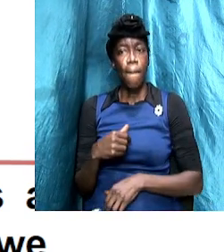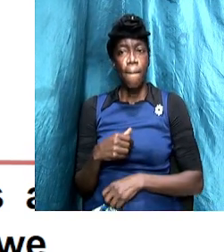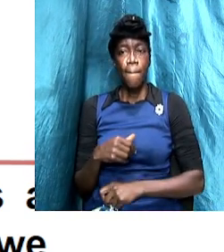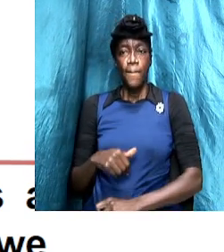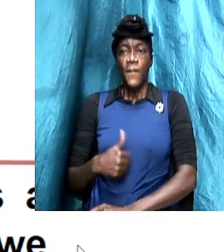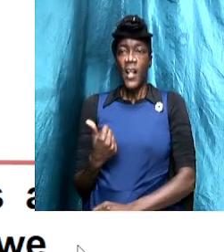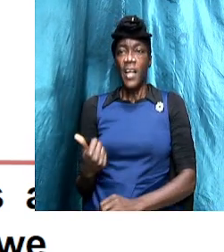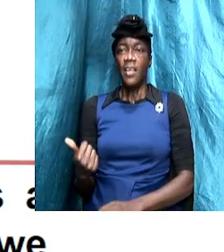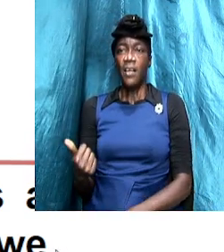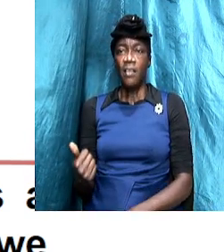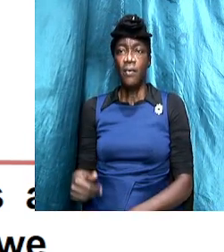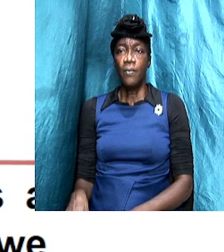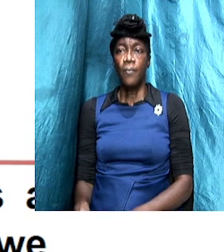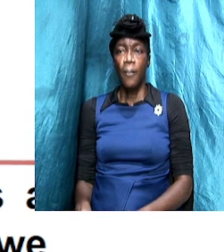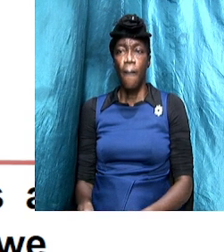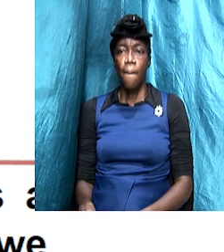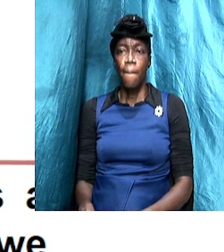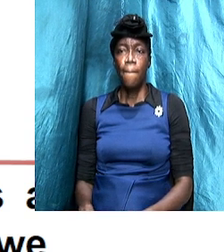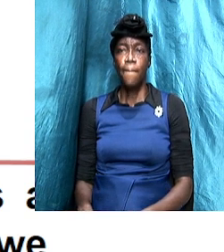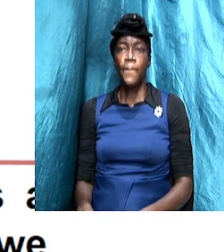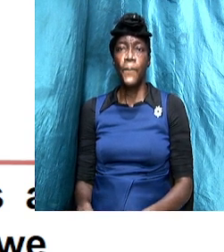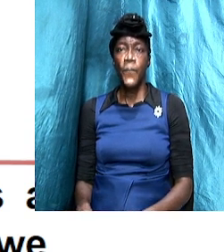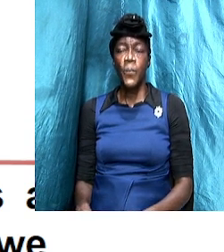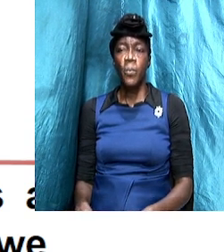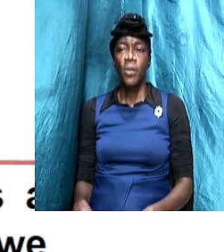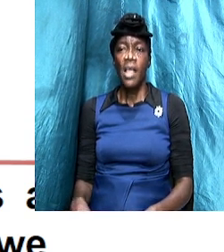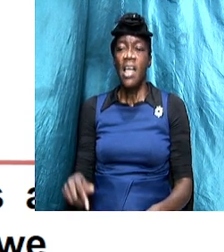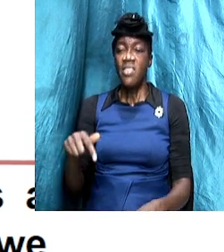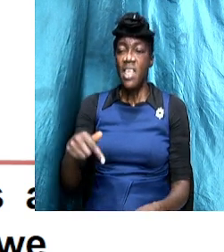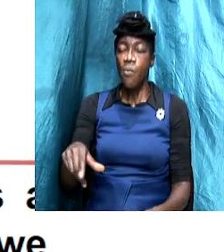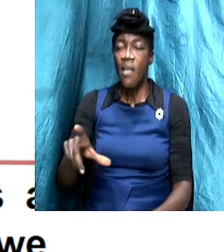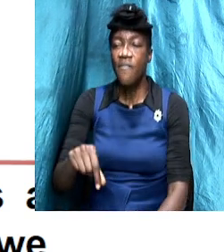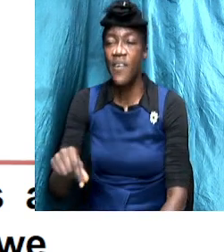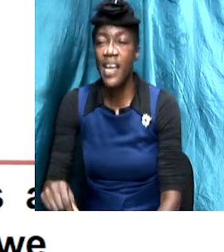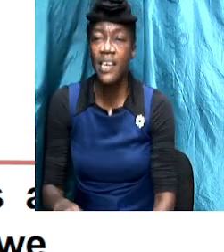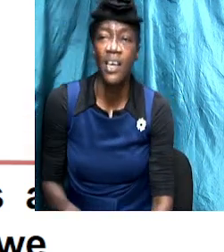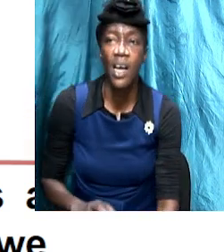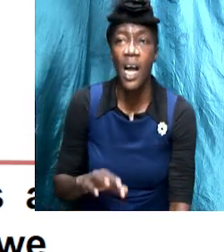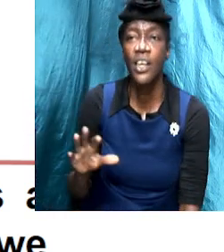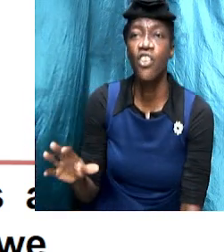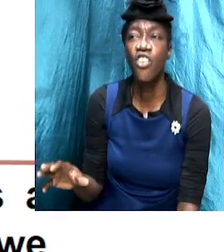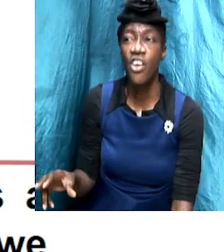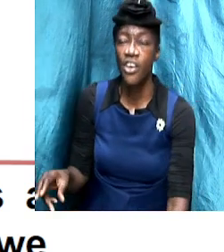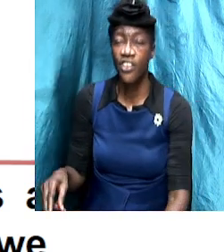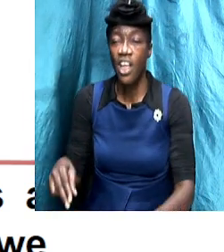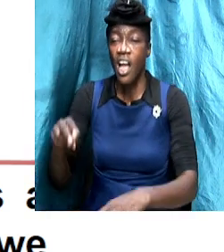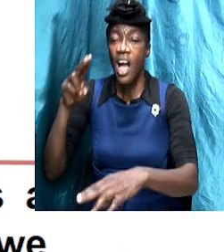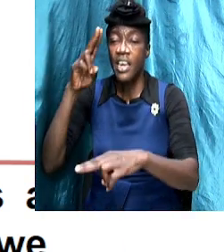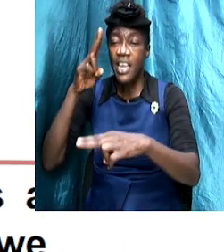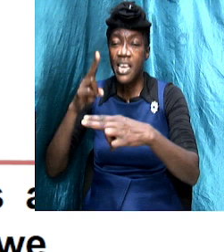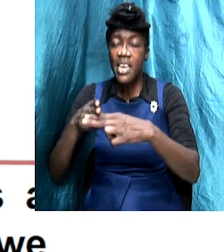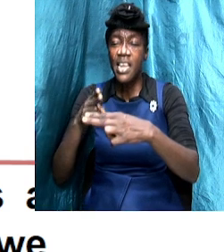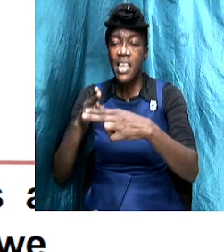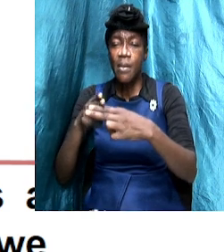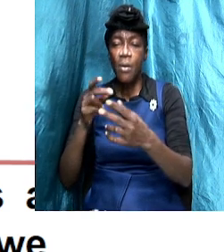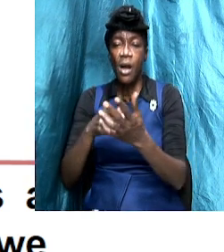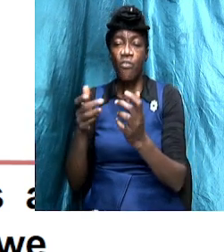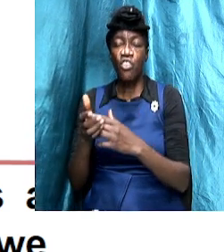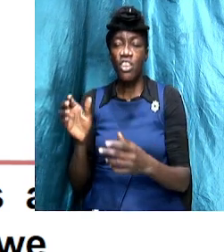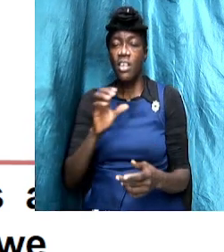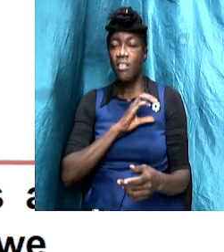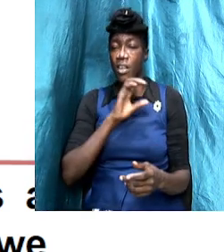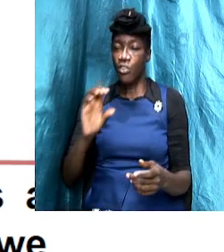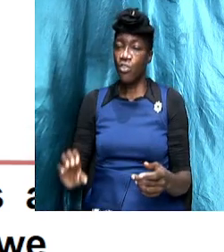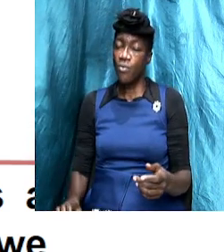Another attack that we find on the church is an attack on the name of Jesus Christ. It shows, and I tell you, brethren,